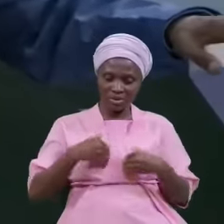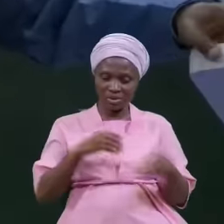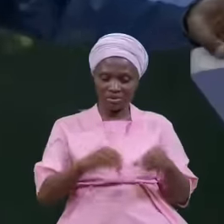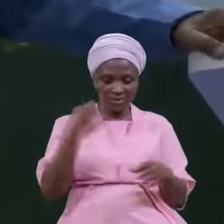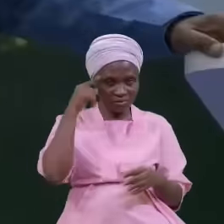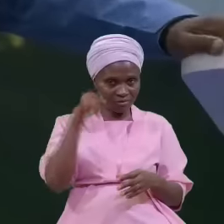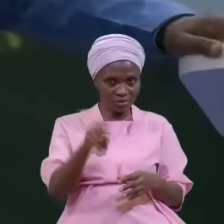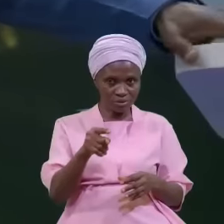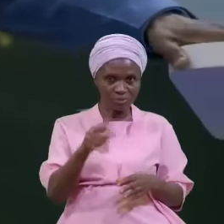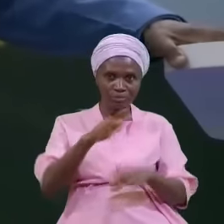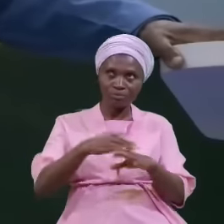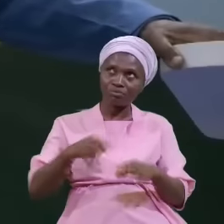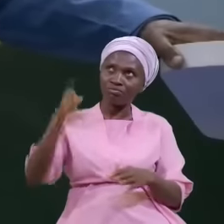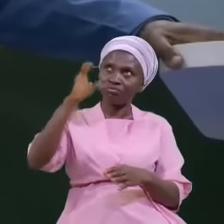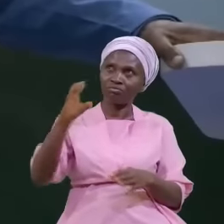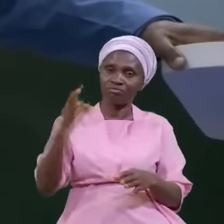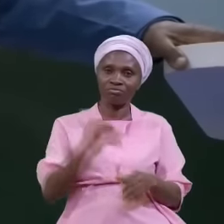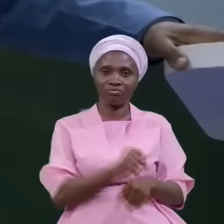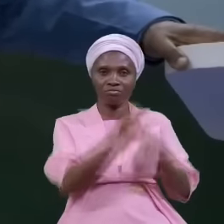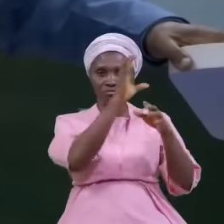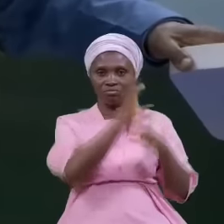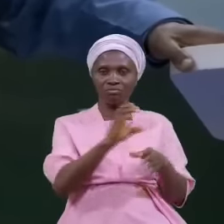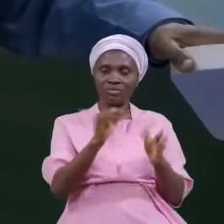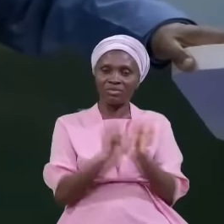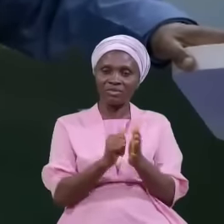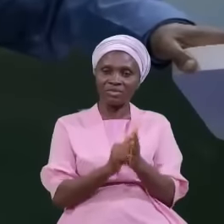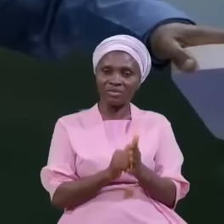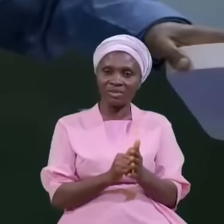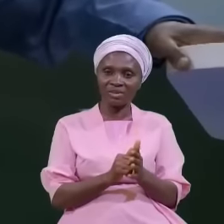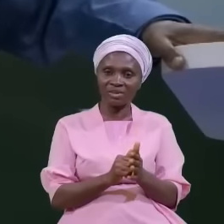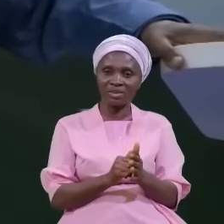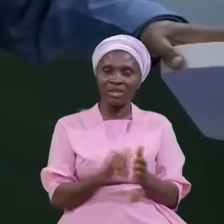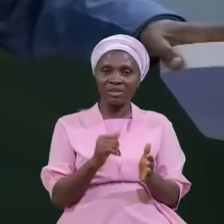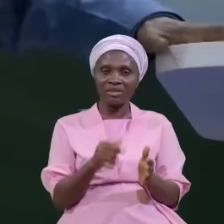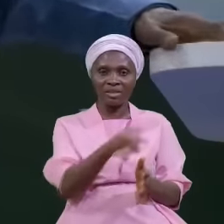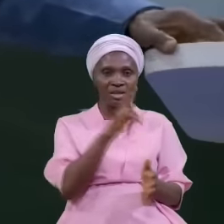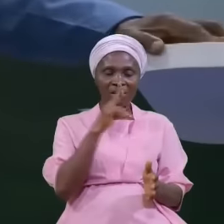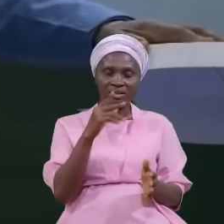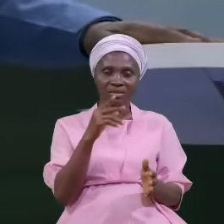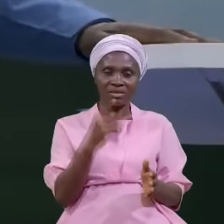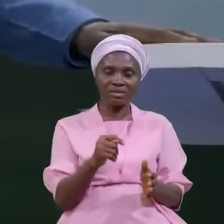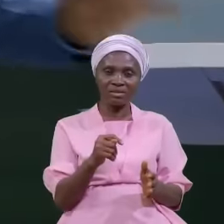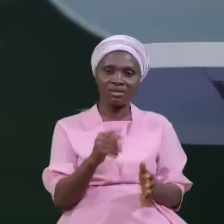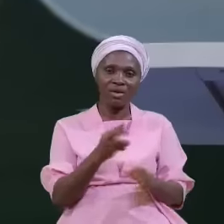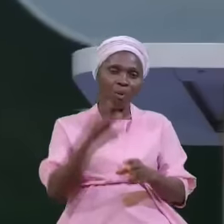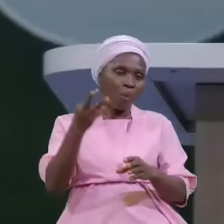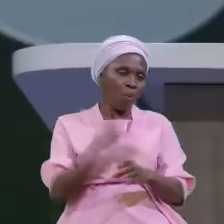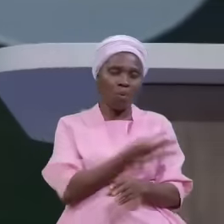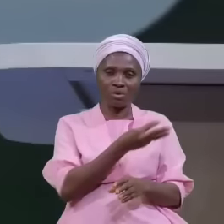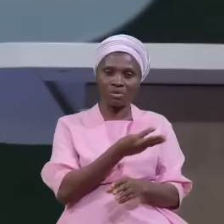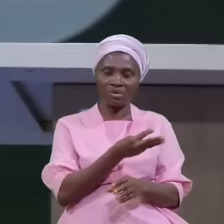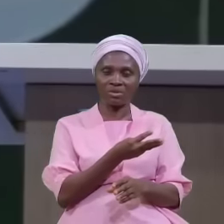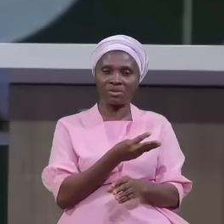of Calvary. That the worst and the most wicked slave trader I ever learned about. But